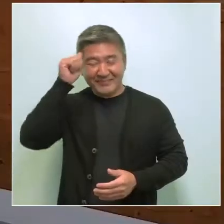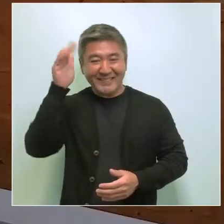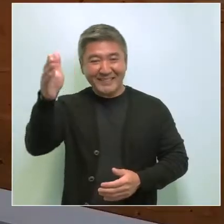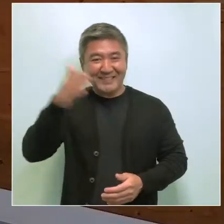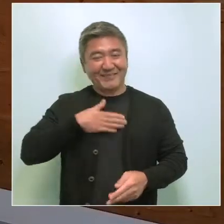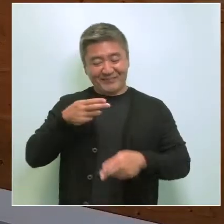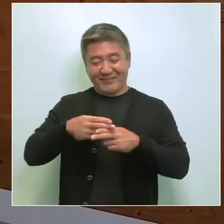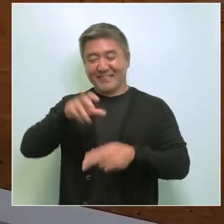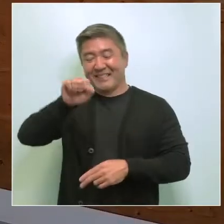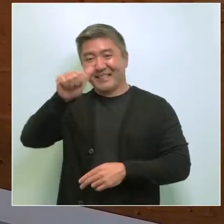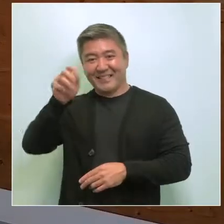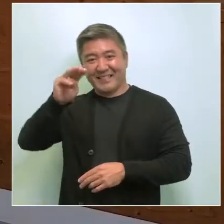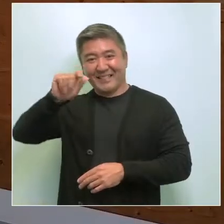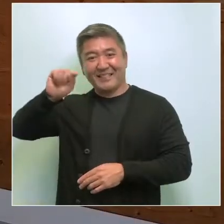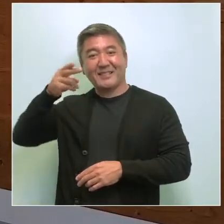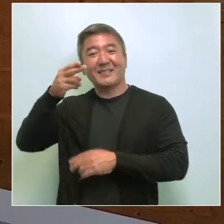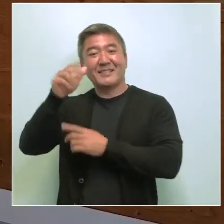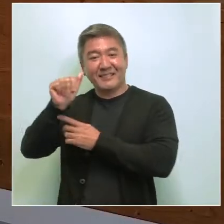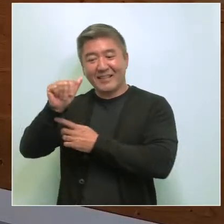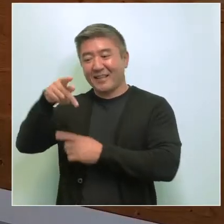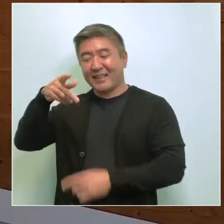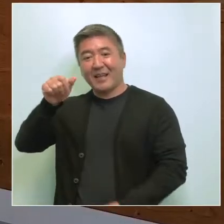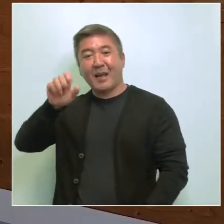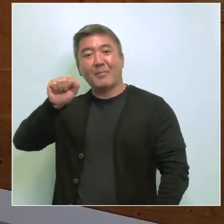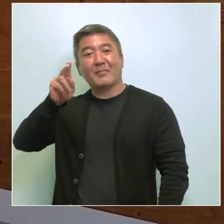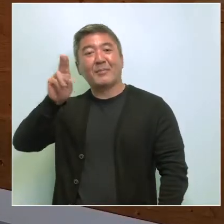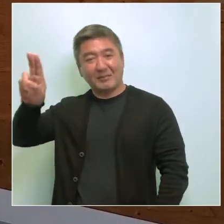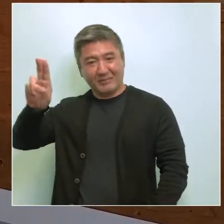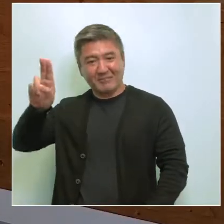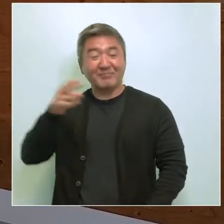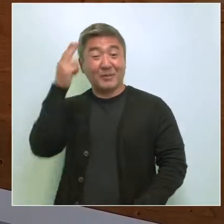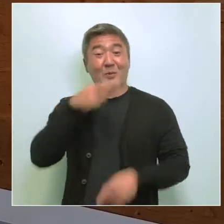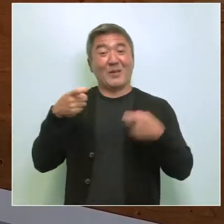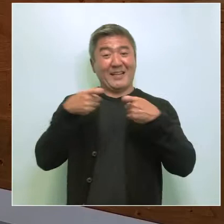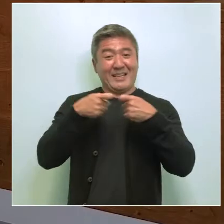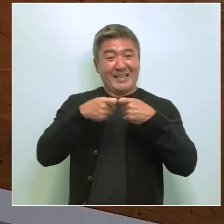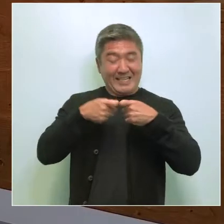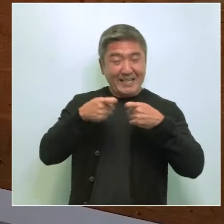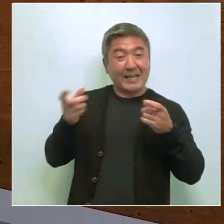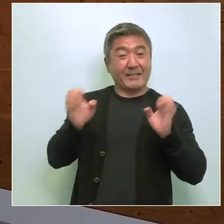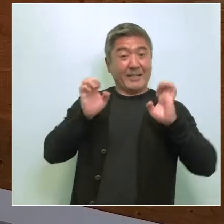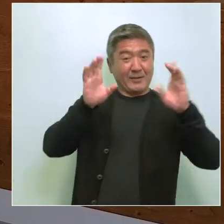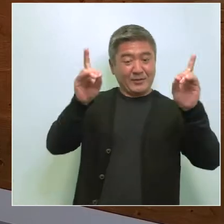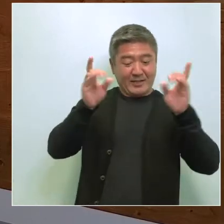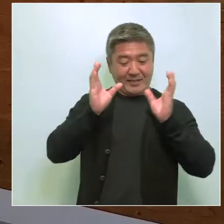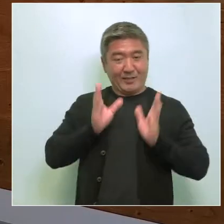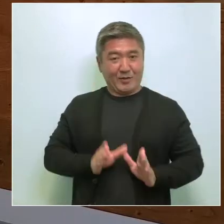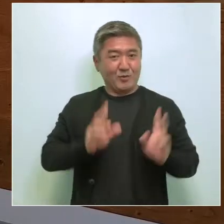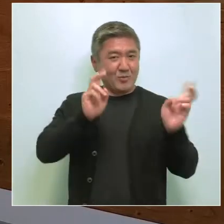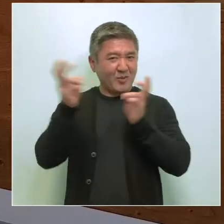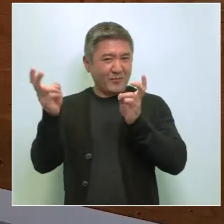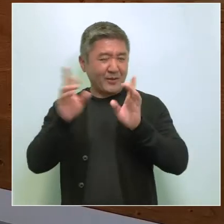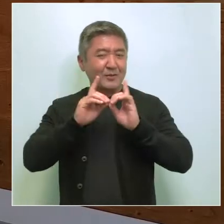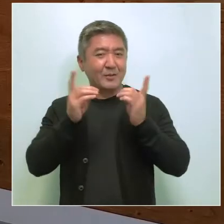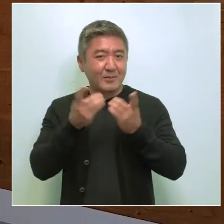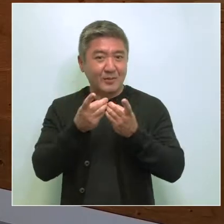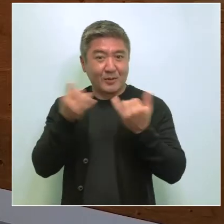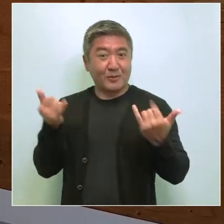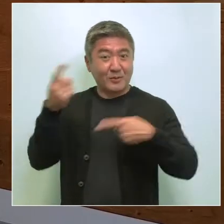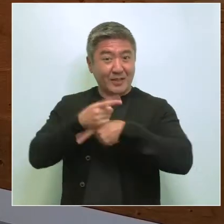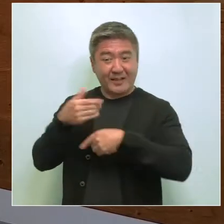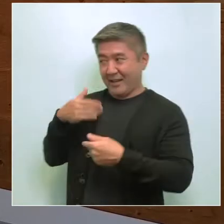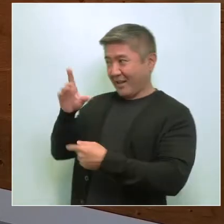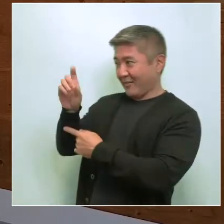Aloha, my name is Samantha Pauso. I am with Hawaiian Electric's Education and Consumer Affairs Department. Today we are here with Dennis